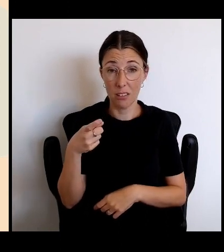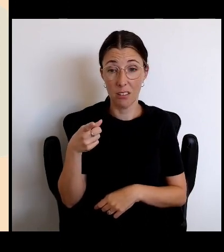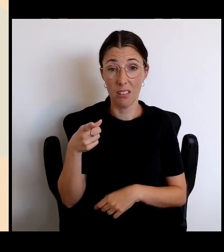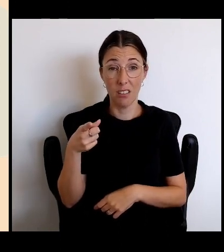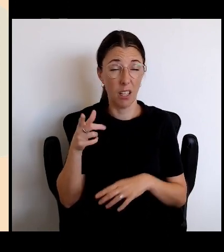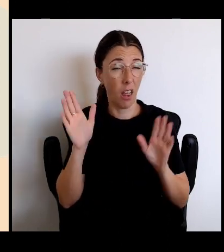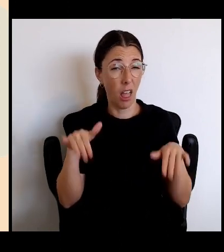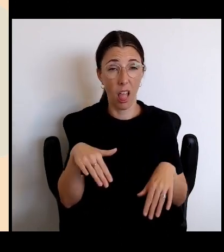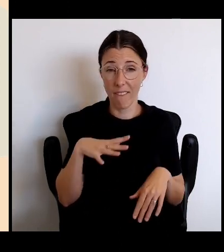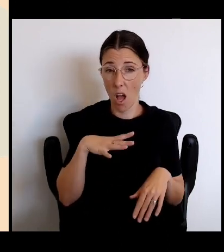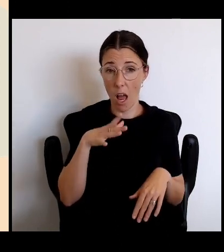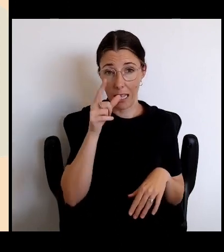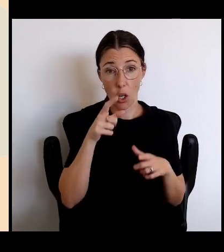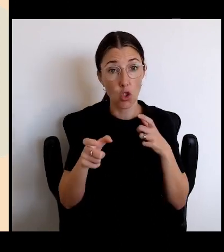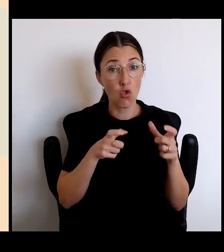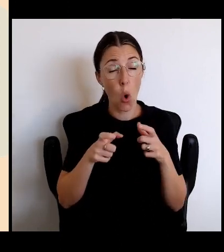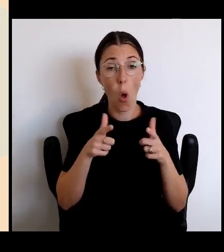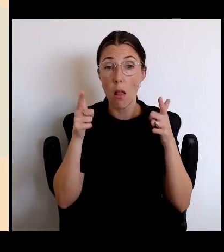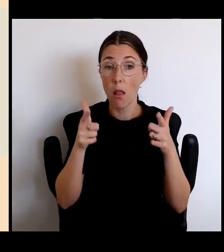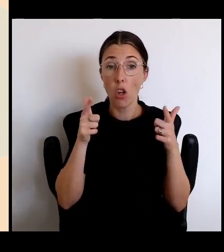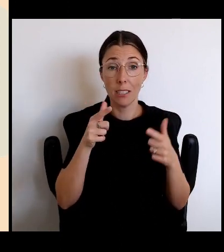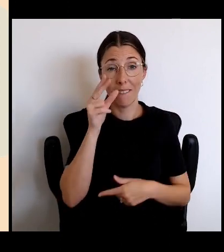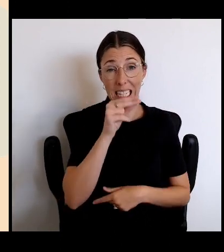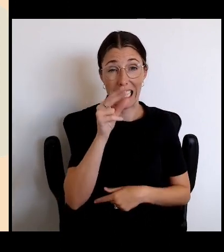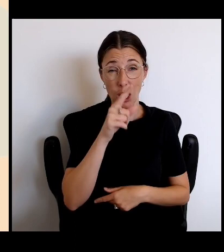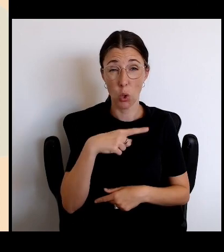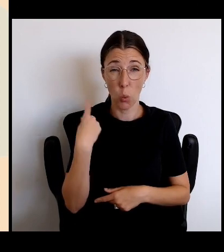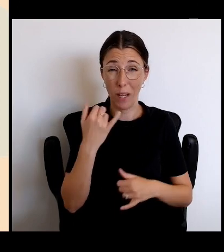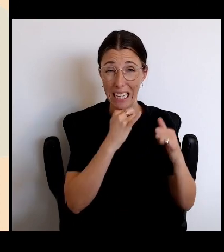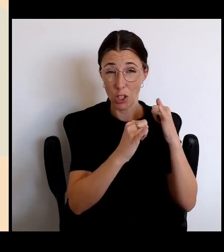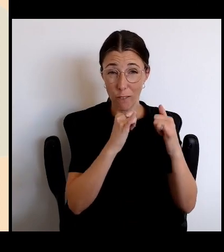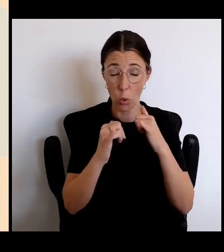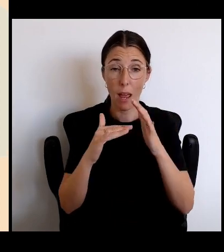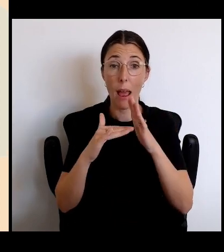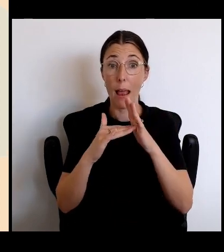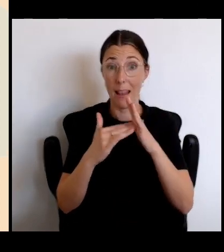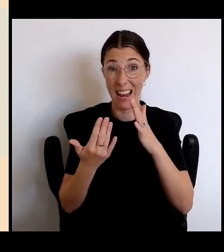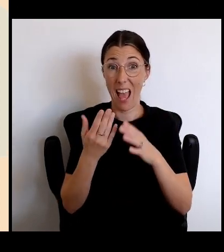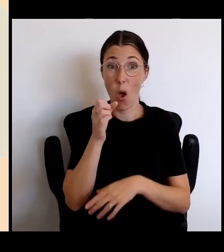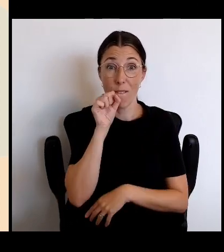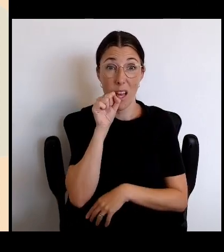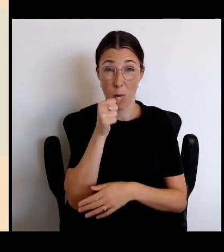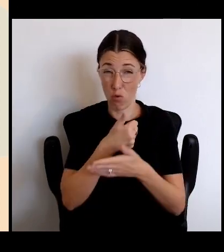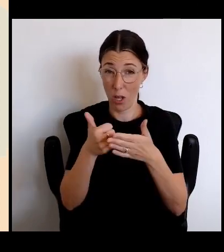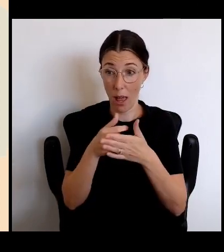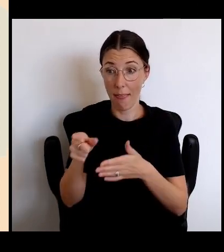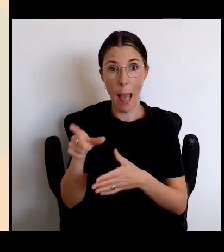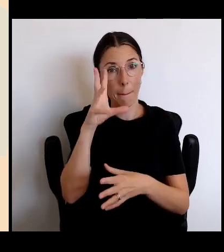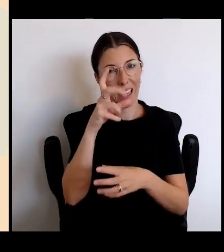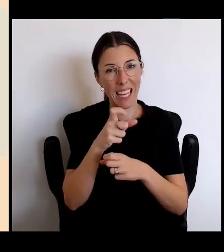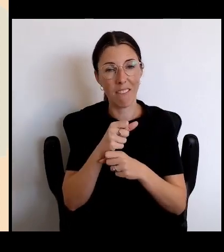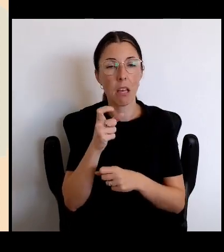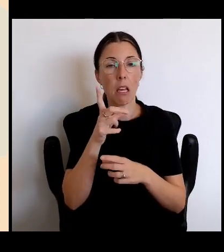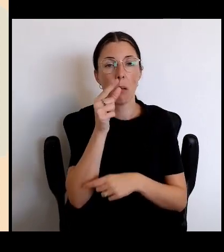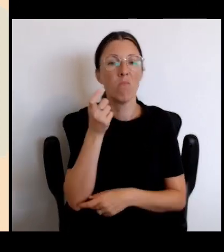of the teens that we speak to who are now, vaping regularly are of the view that they'll be able to stop quite quickly. And so,